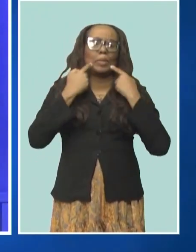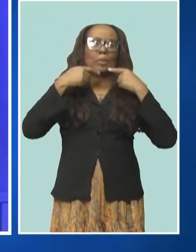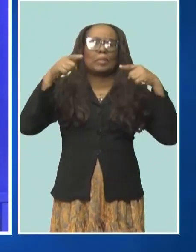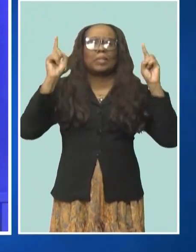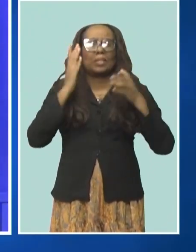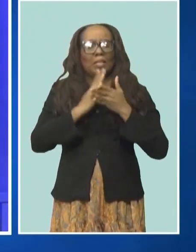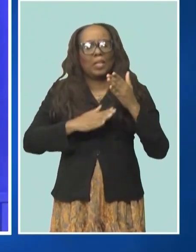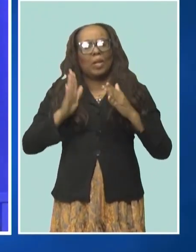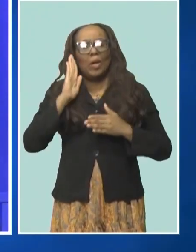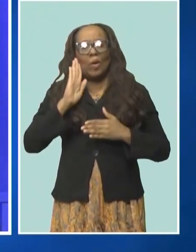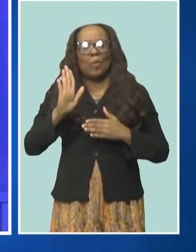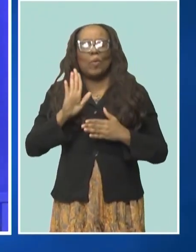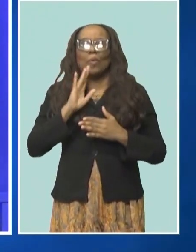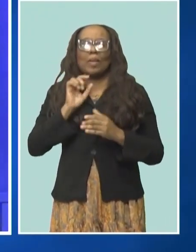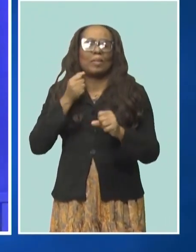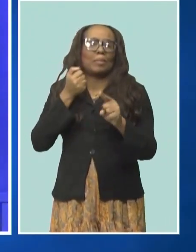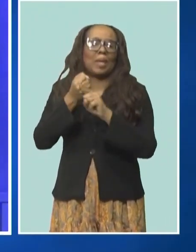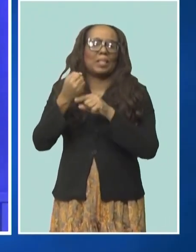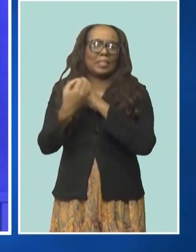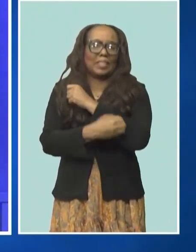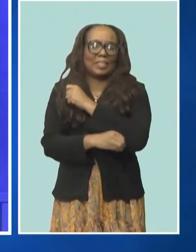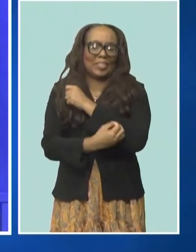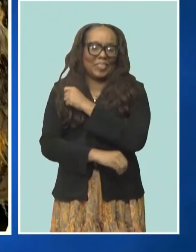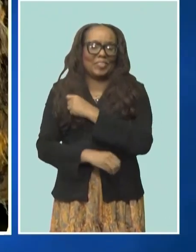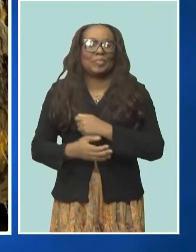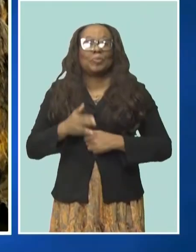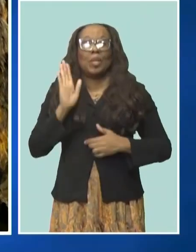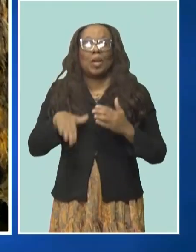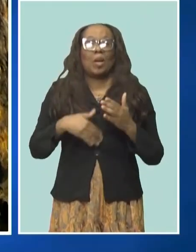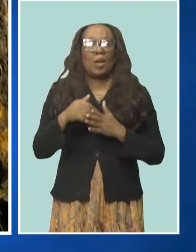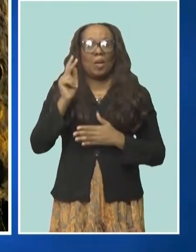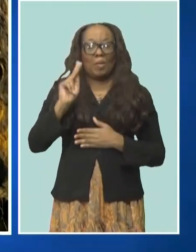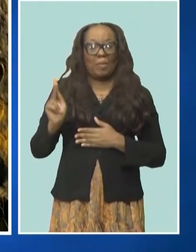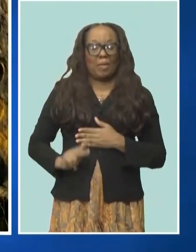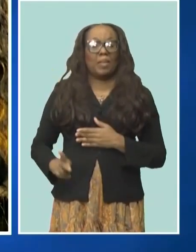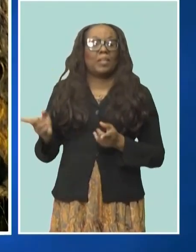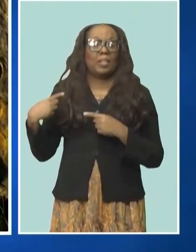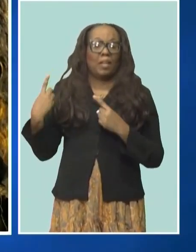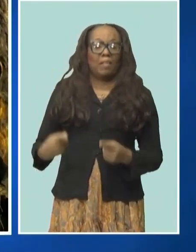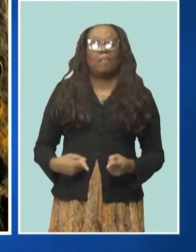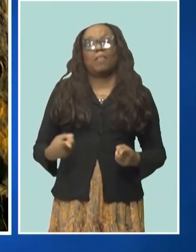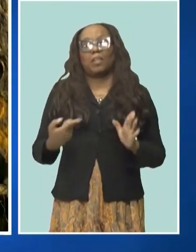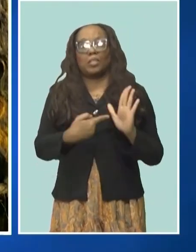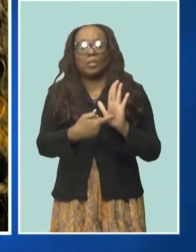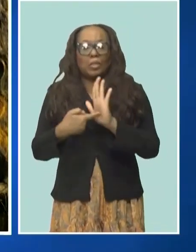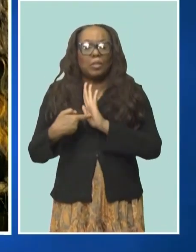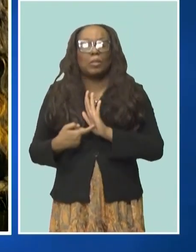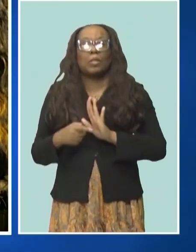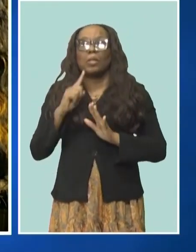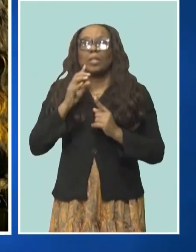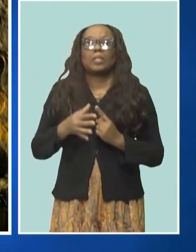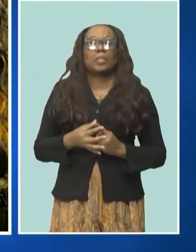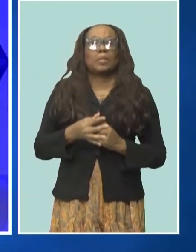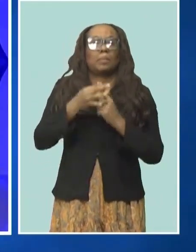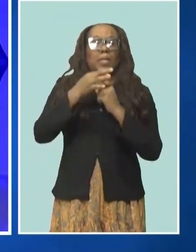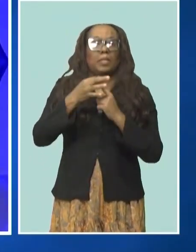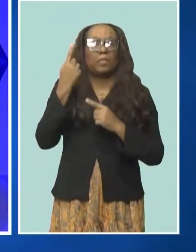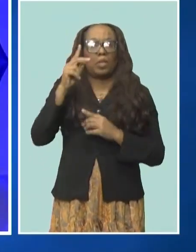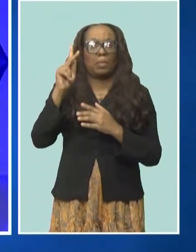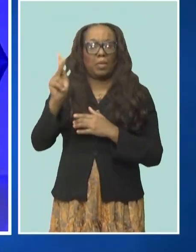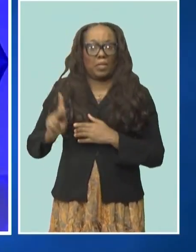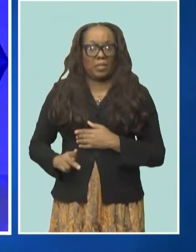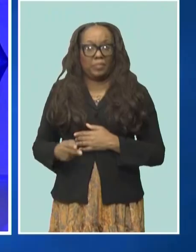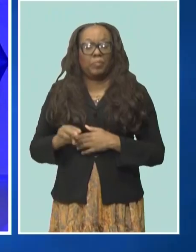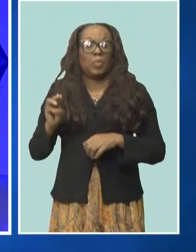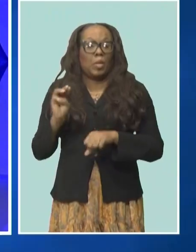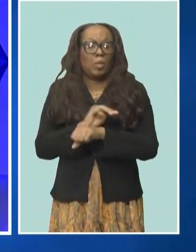some of it will wash over into St. John. Each parish thus far has highlighted an element unique to them. Minister in